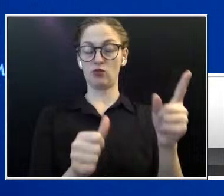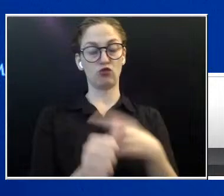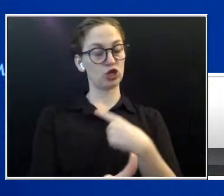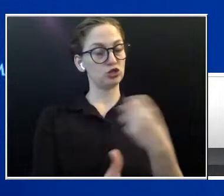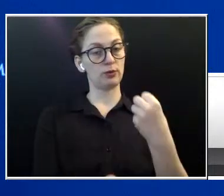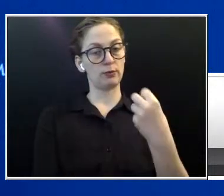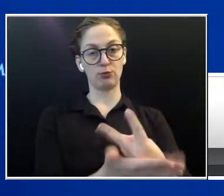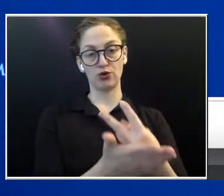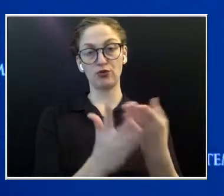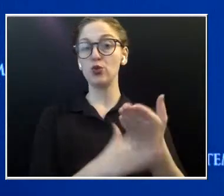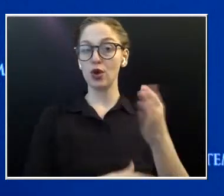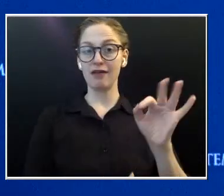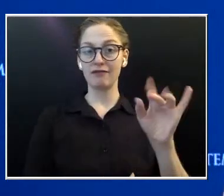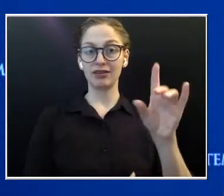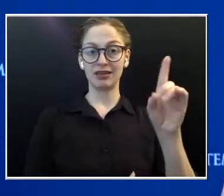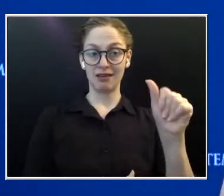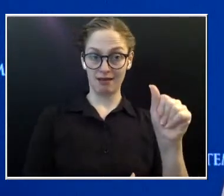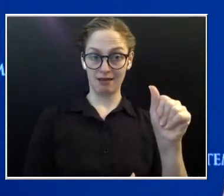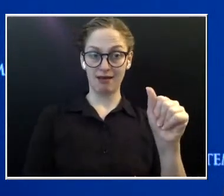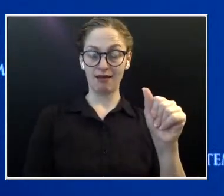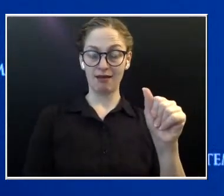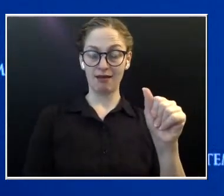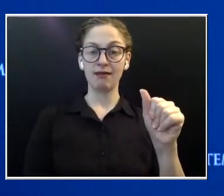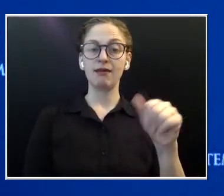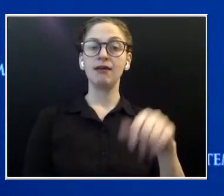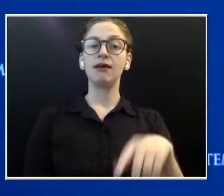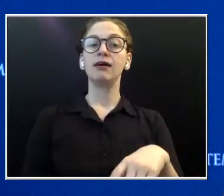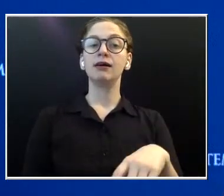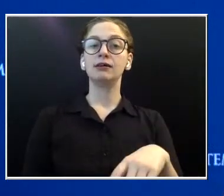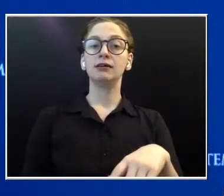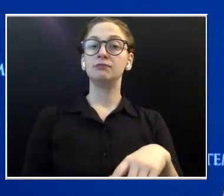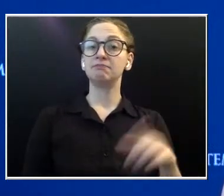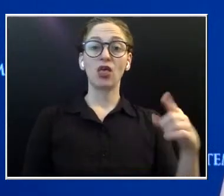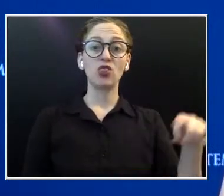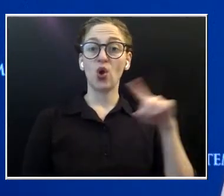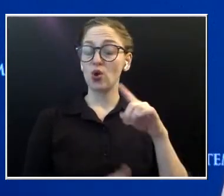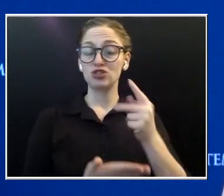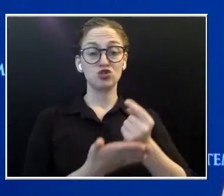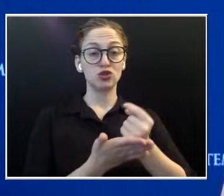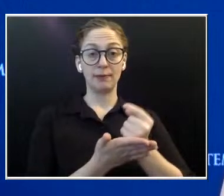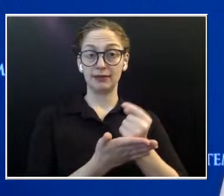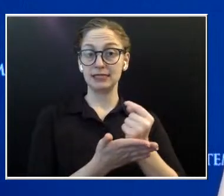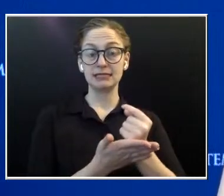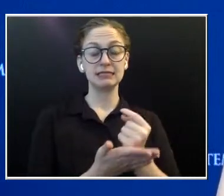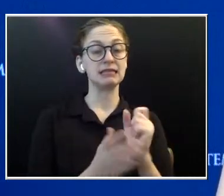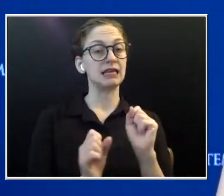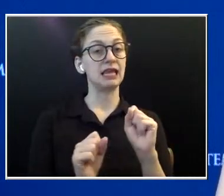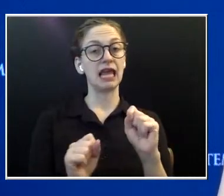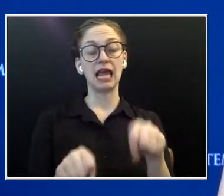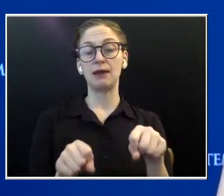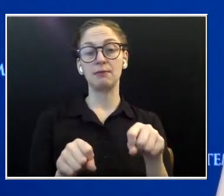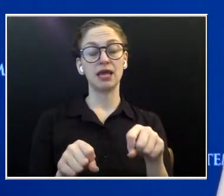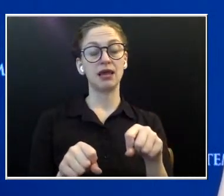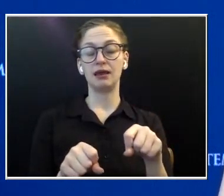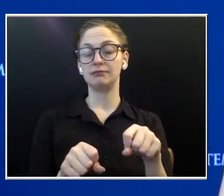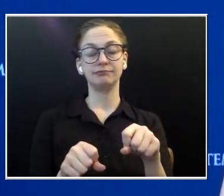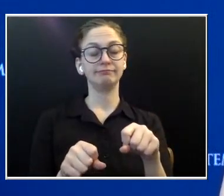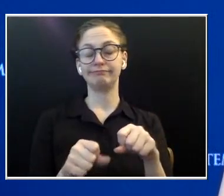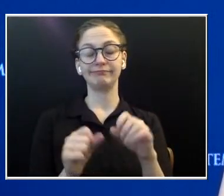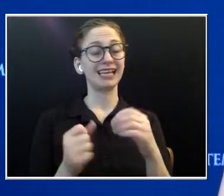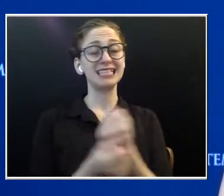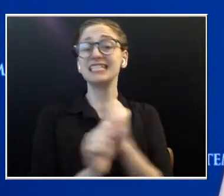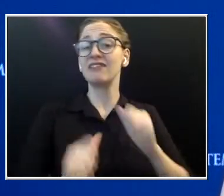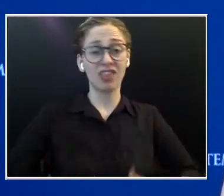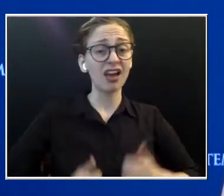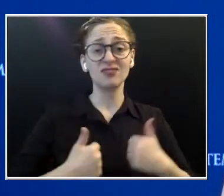States. These constructs can be life-saving for our patients.